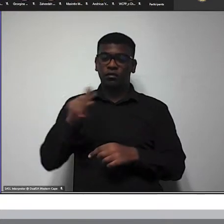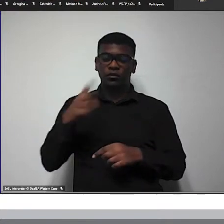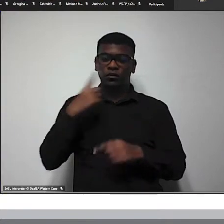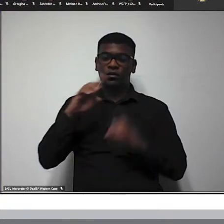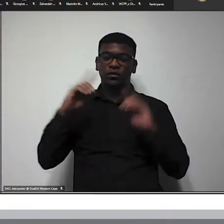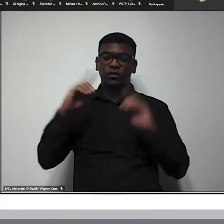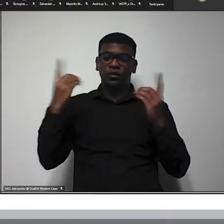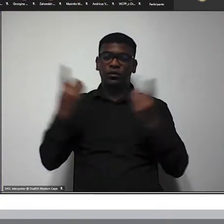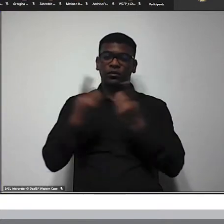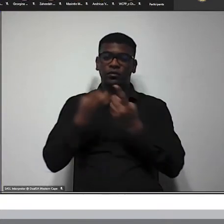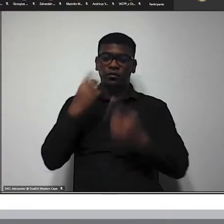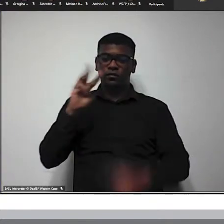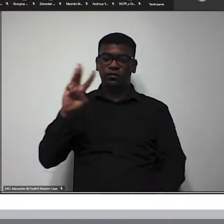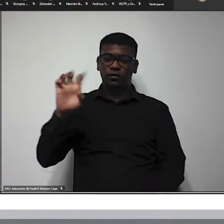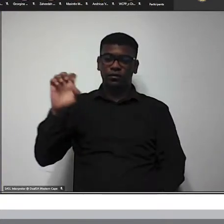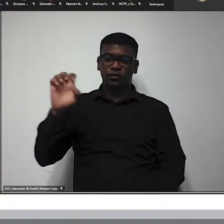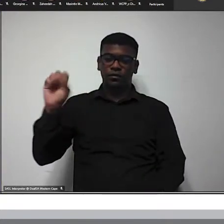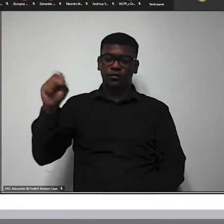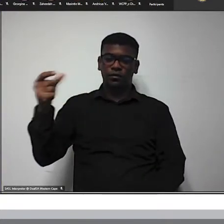Westgrow.